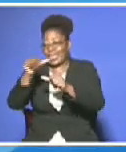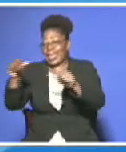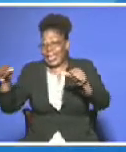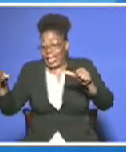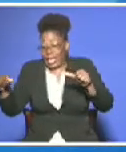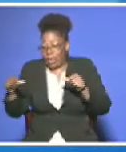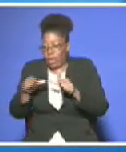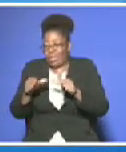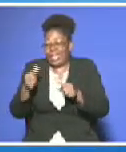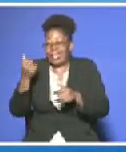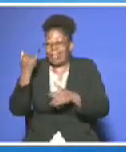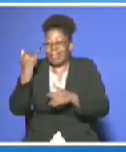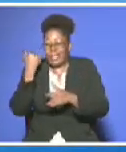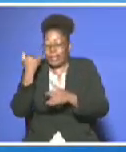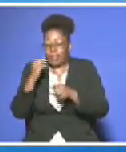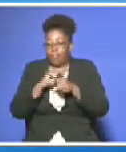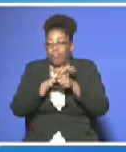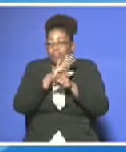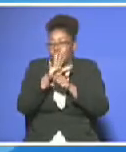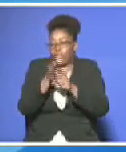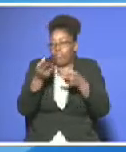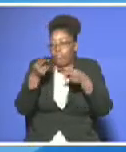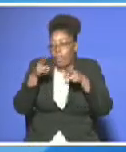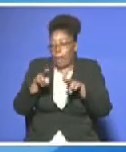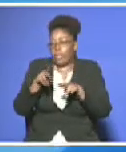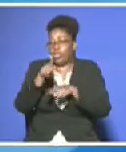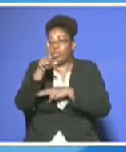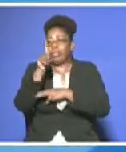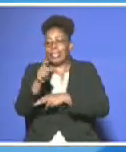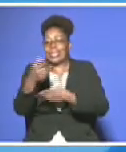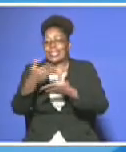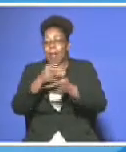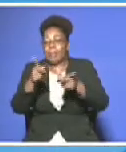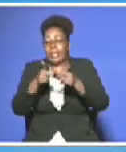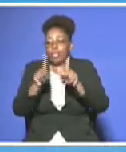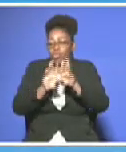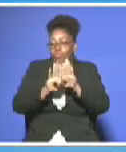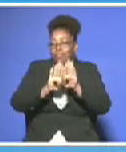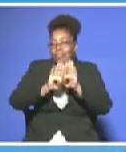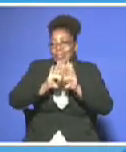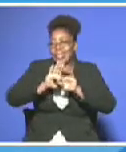suspected to have COVID, then you would need to have somewhere to isolate them.